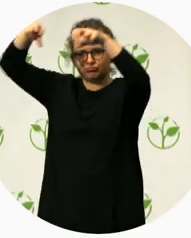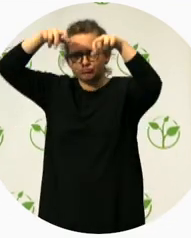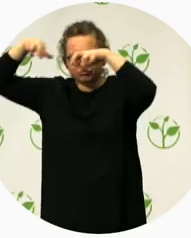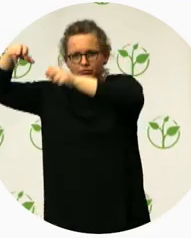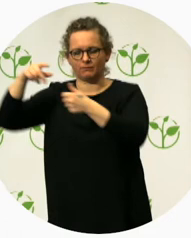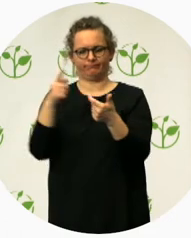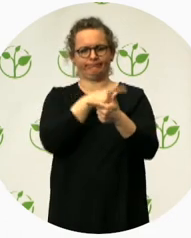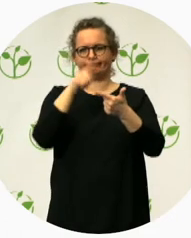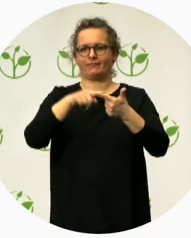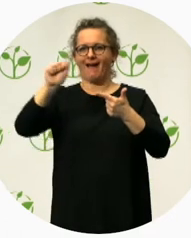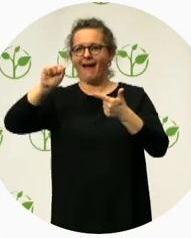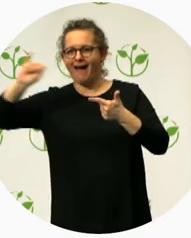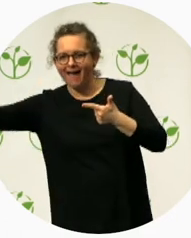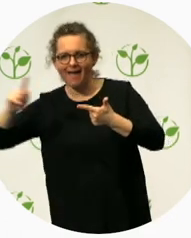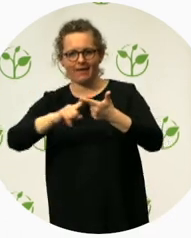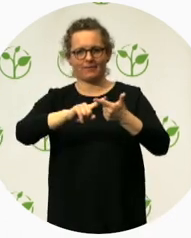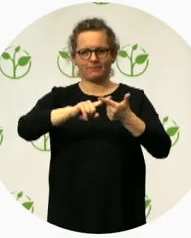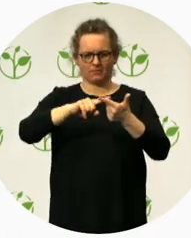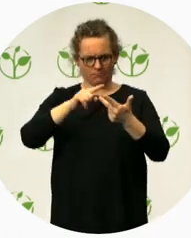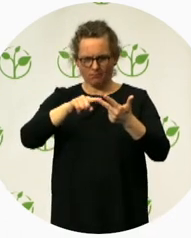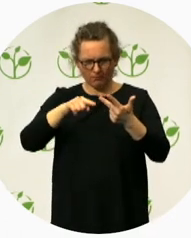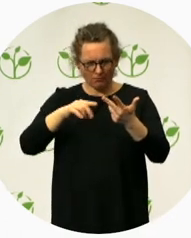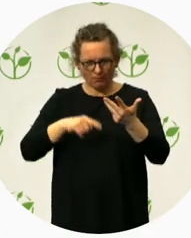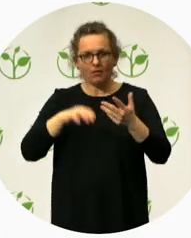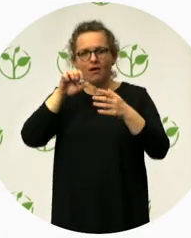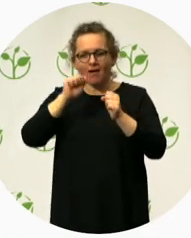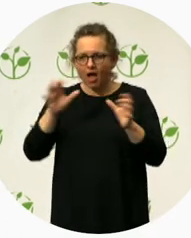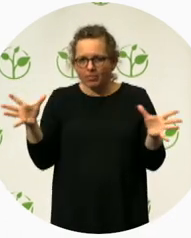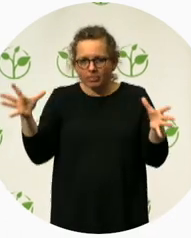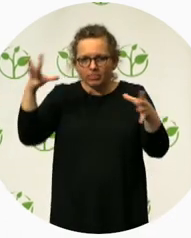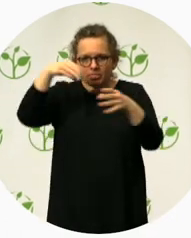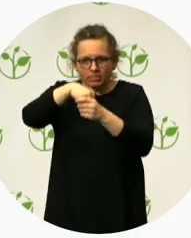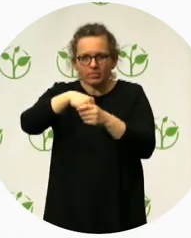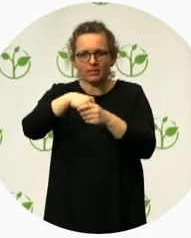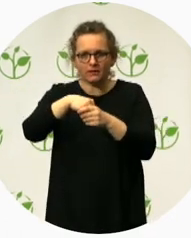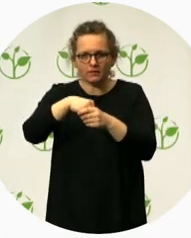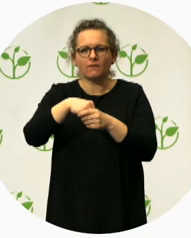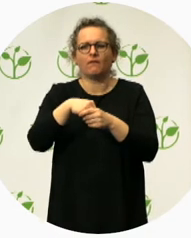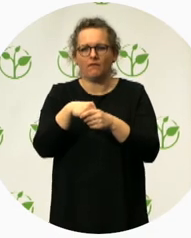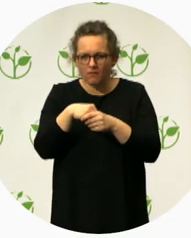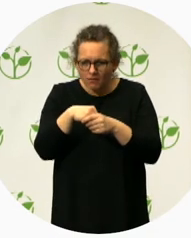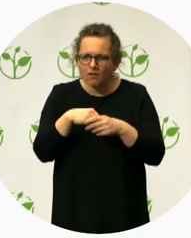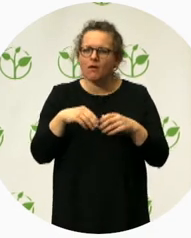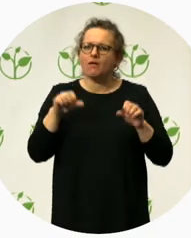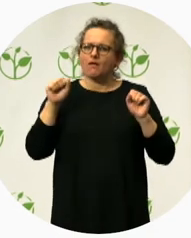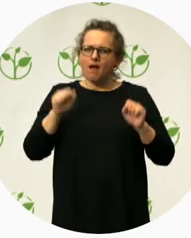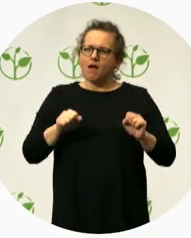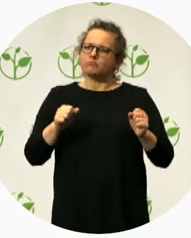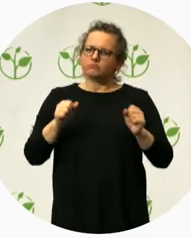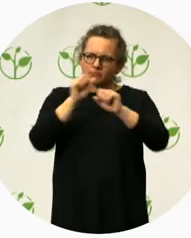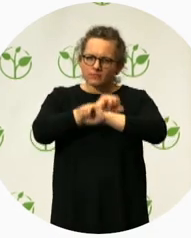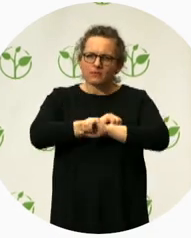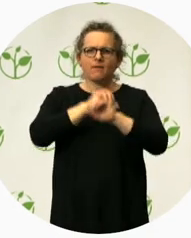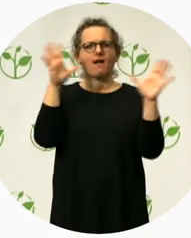pulled together into something that is very concrete and which actually many of us are experiencing anyway. This concept of